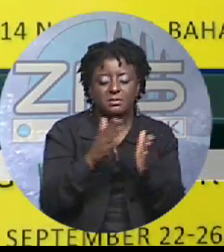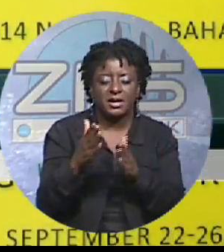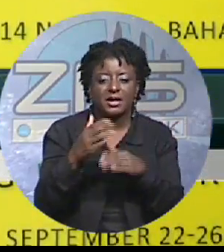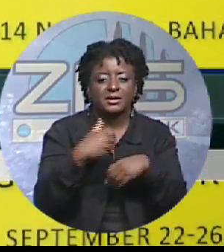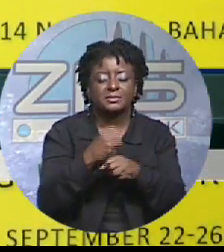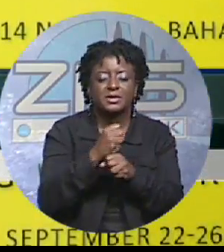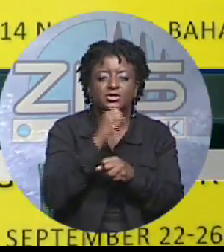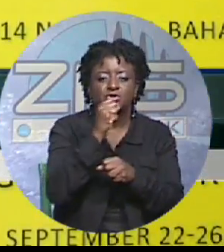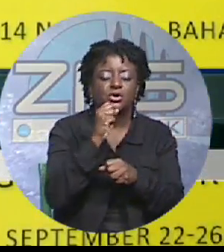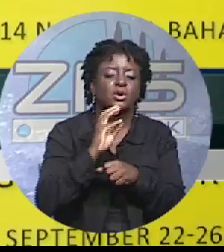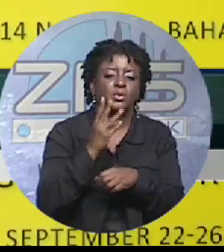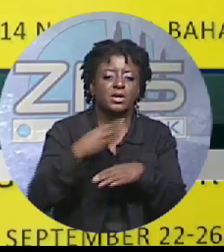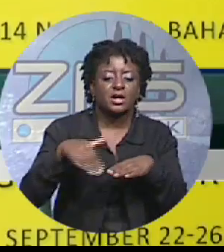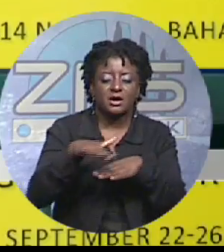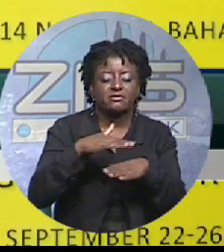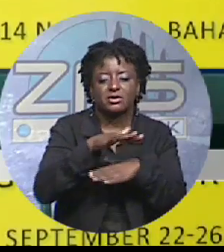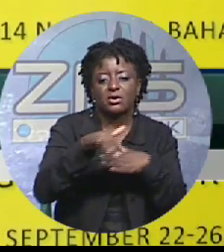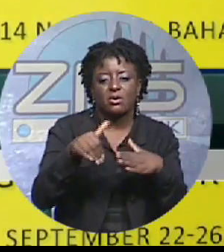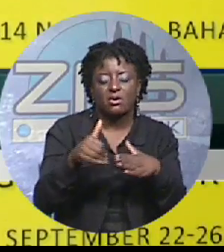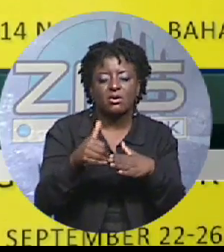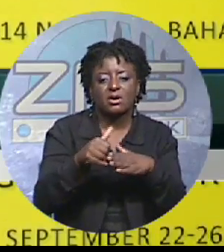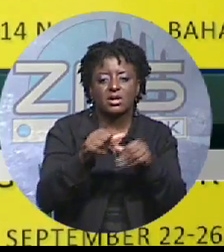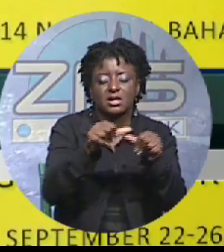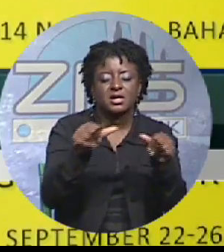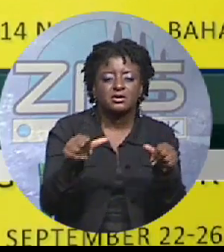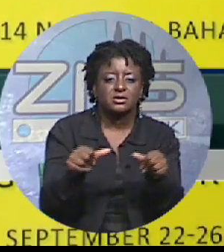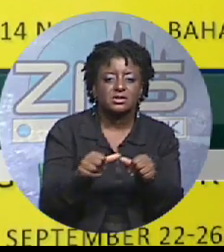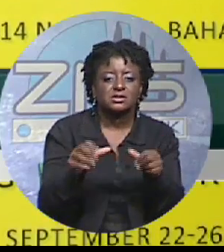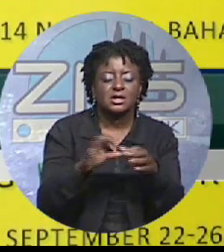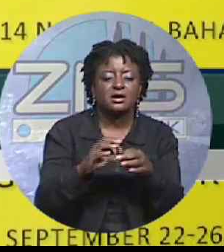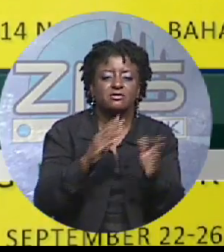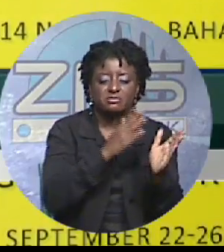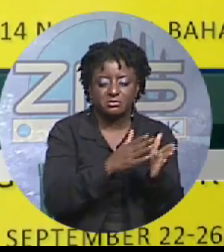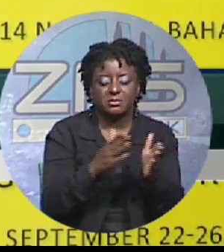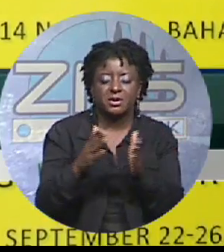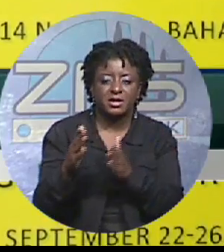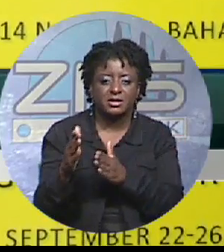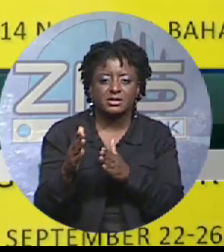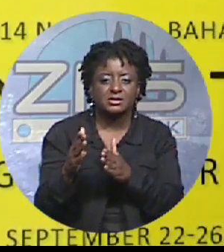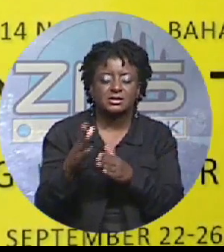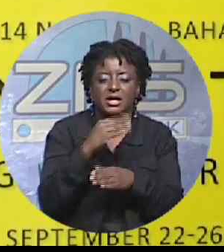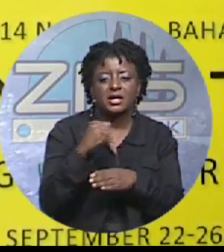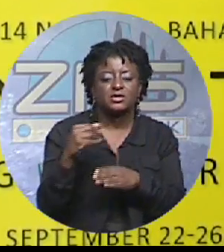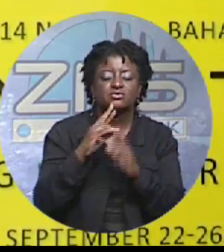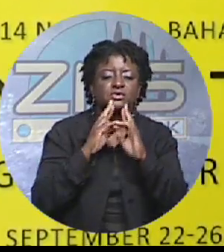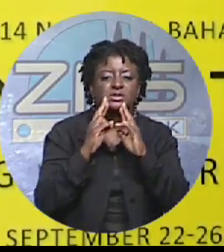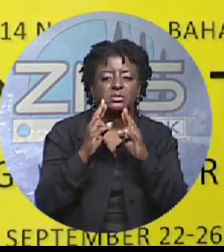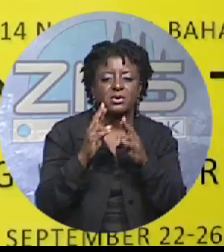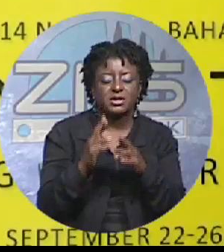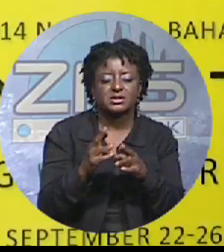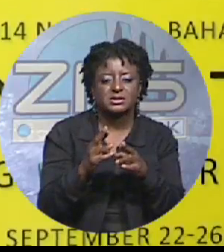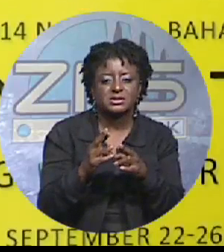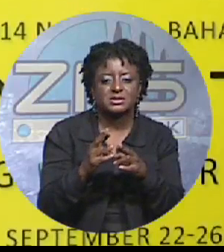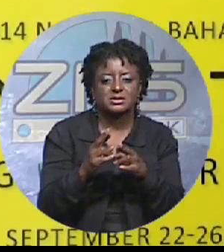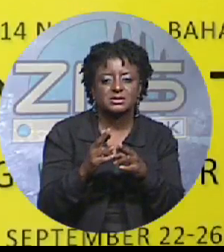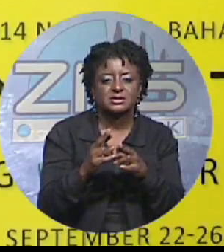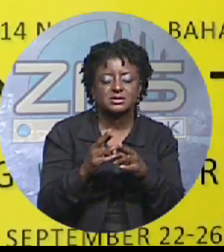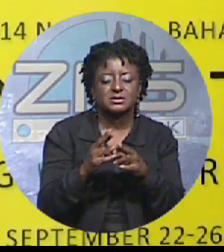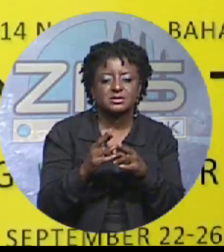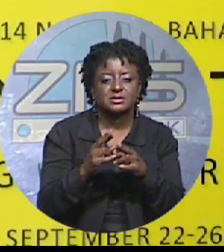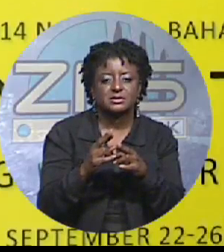we're covering all aspects of our preparedness and response and mitigation plan. So we're fairly